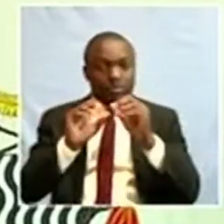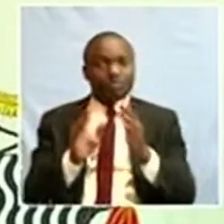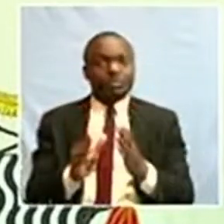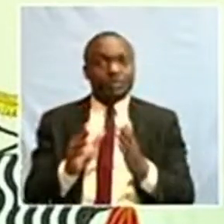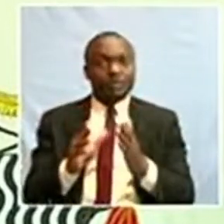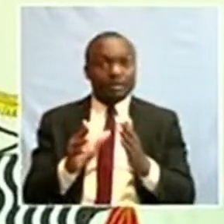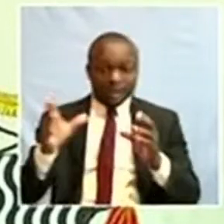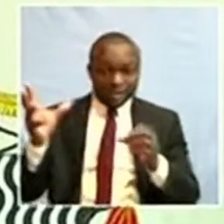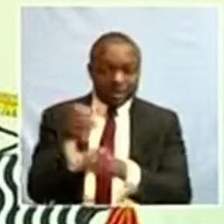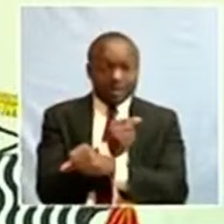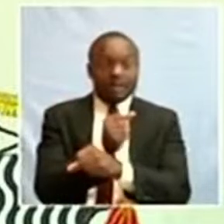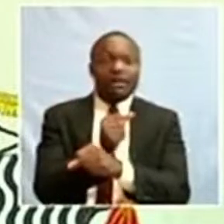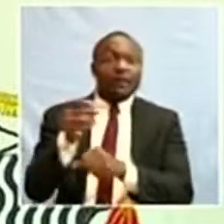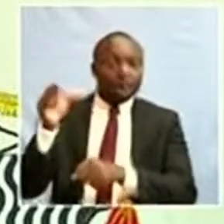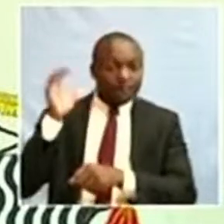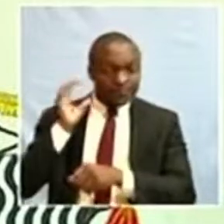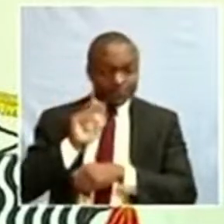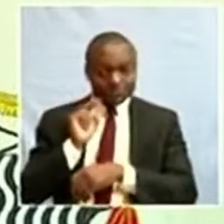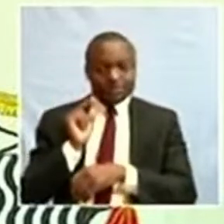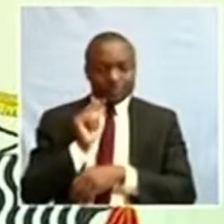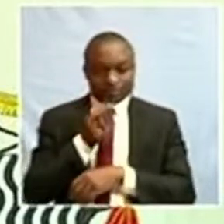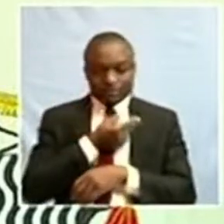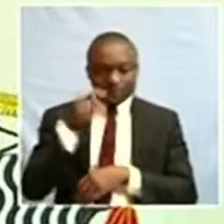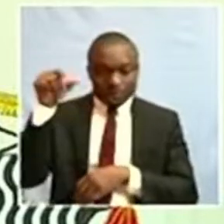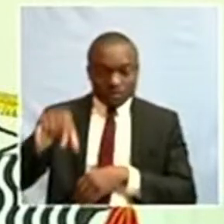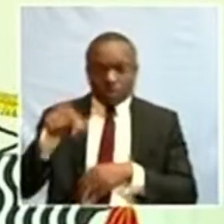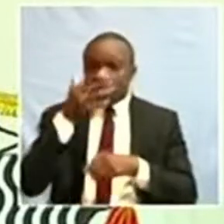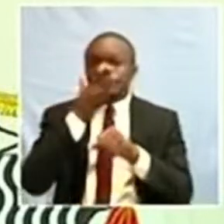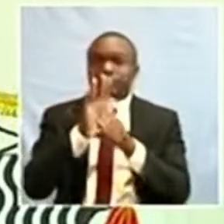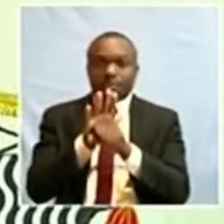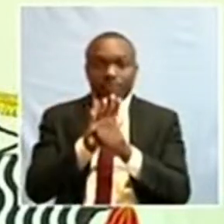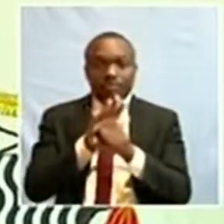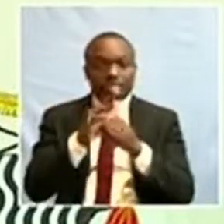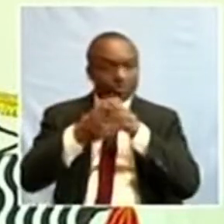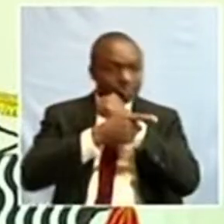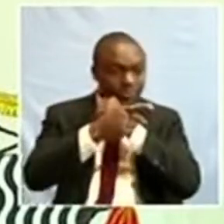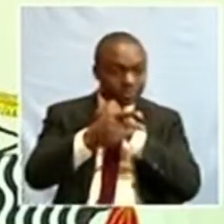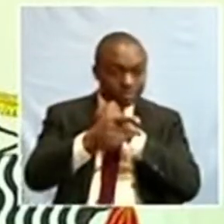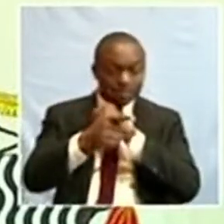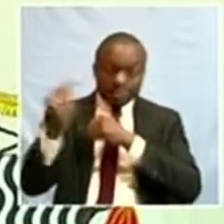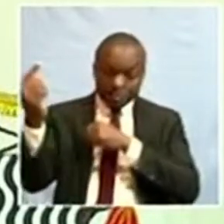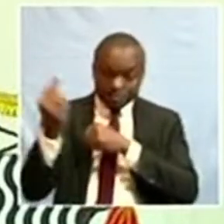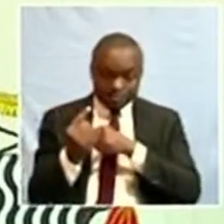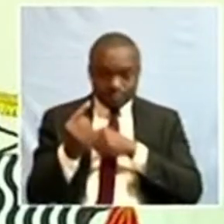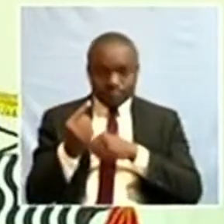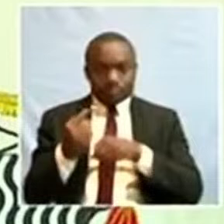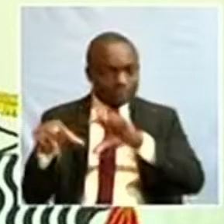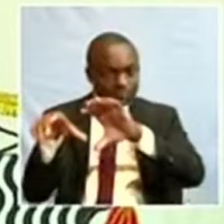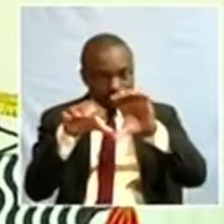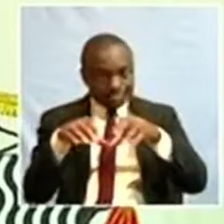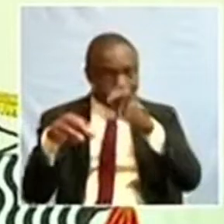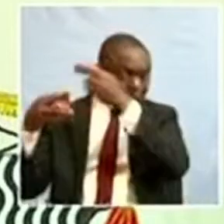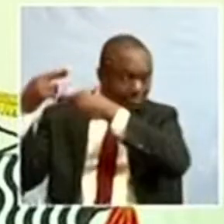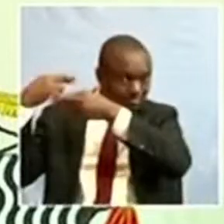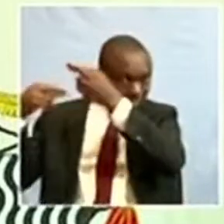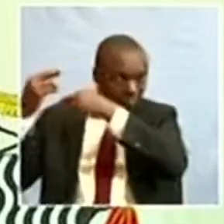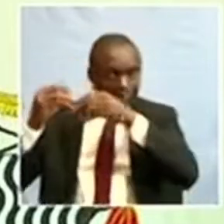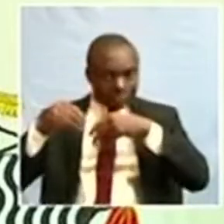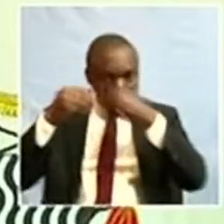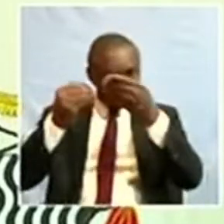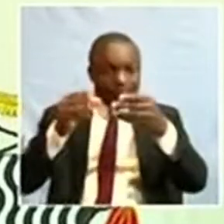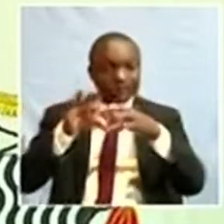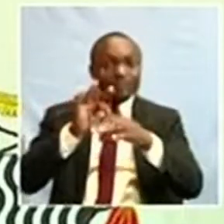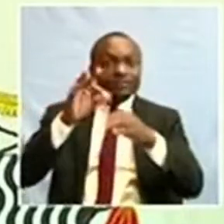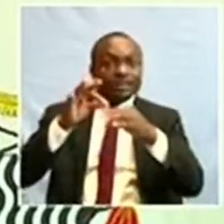gain capacity. Us as the quality assurance unit also come and do our reviews and give